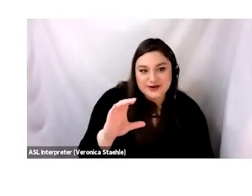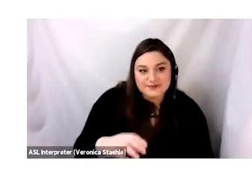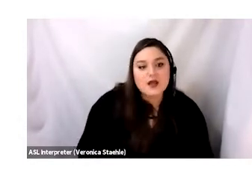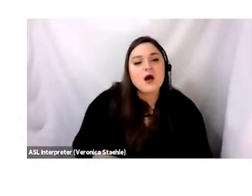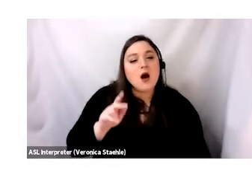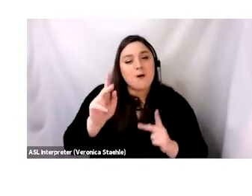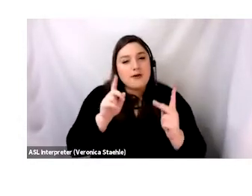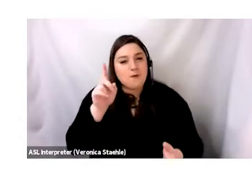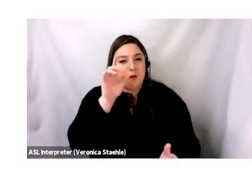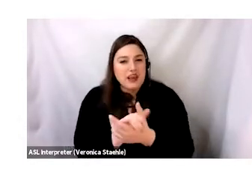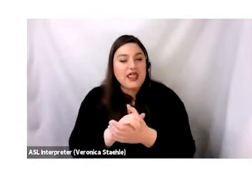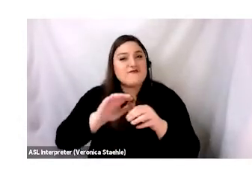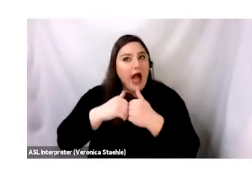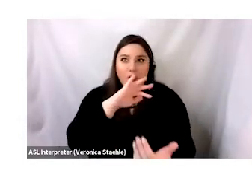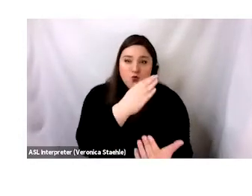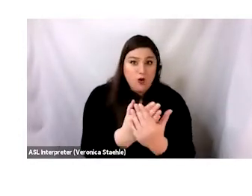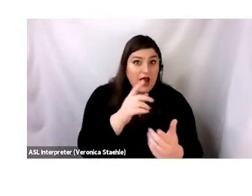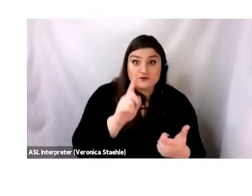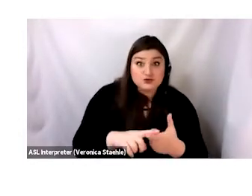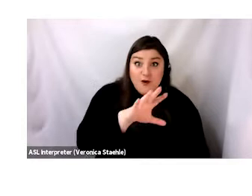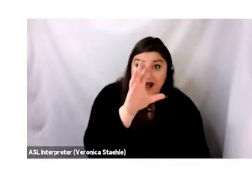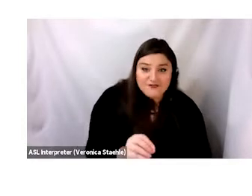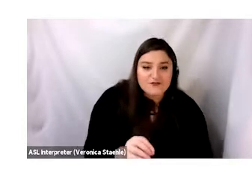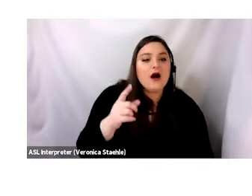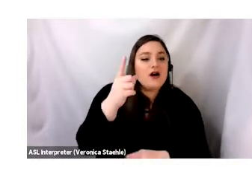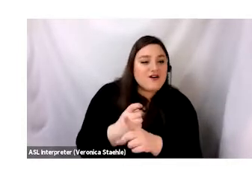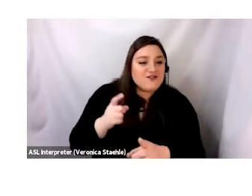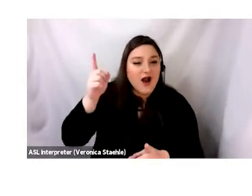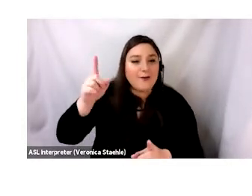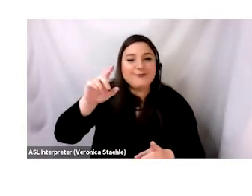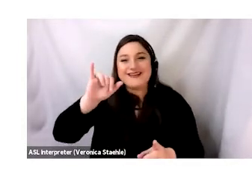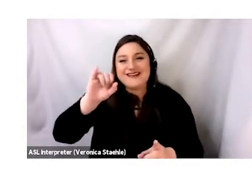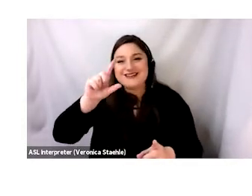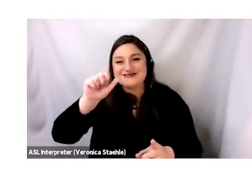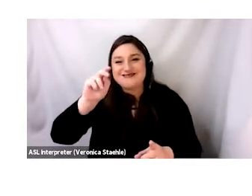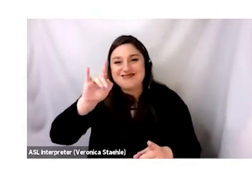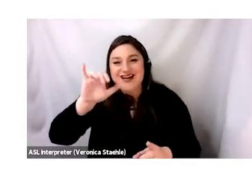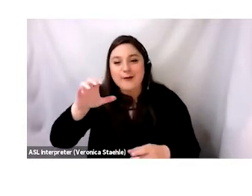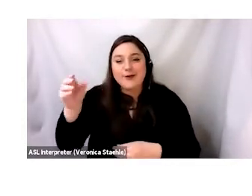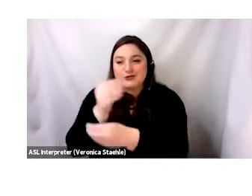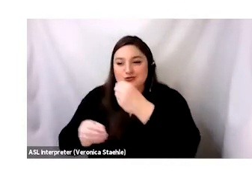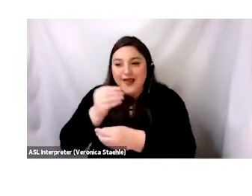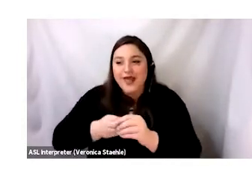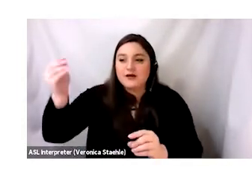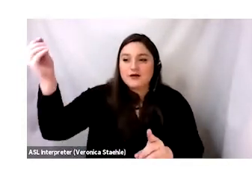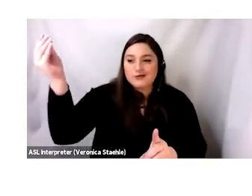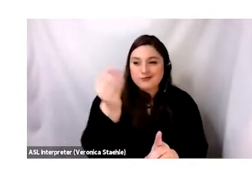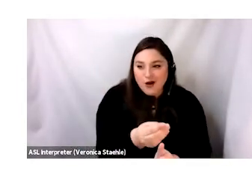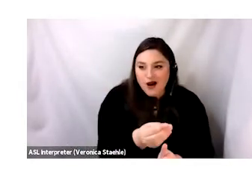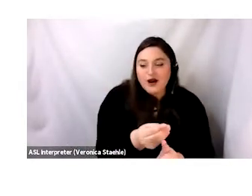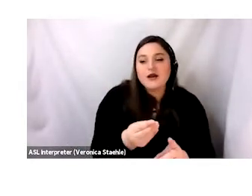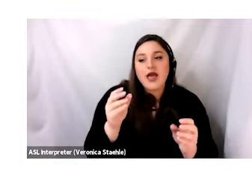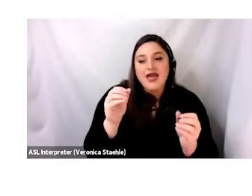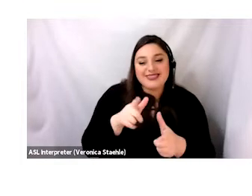Islamic imperialism in the 8th century, and then it spread to East Africa and Southwest through trade routes and other types